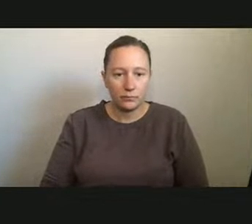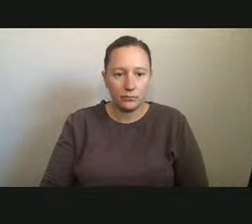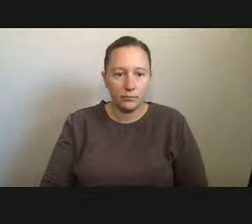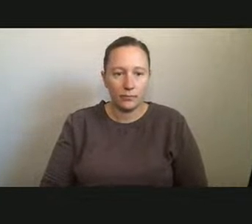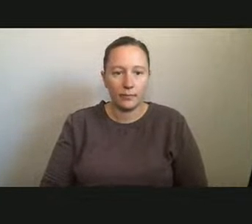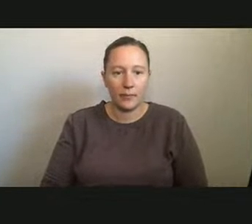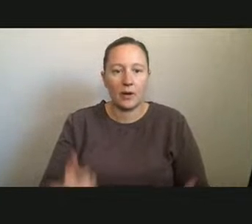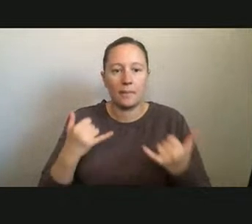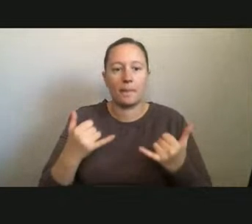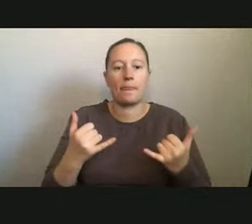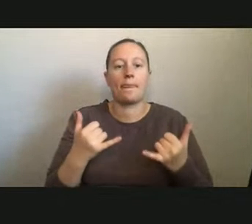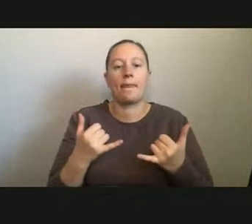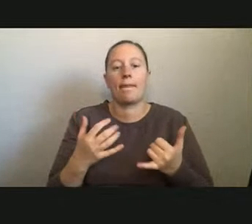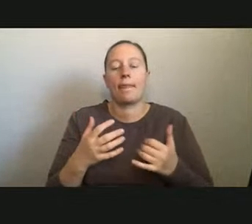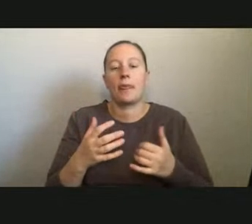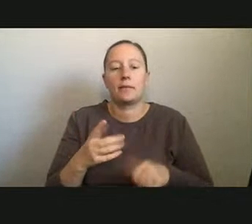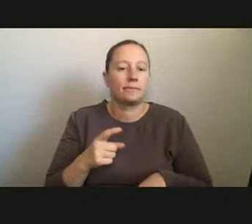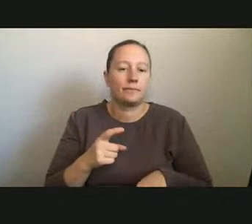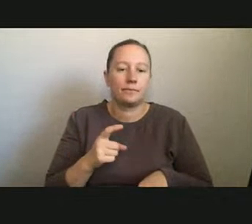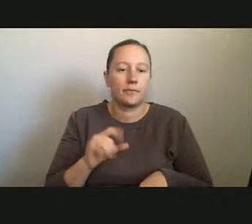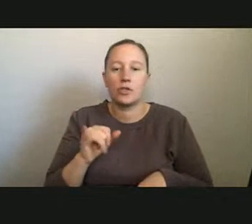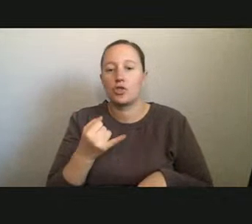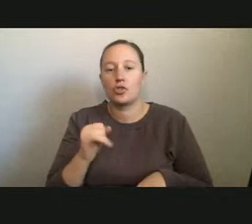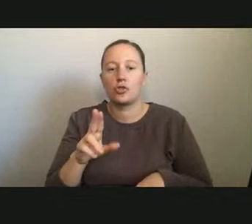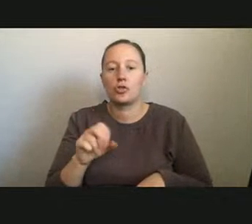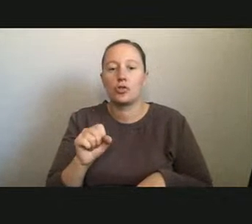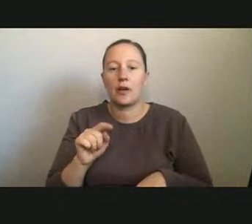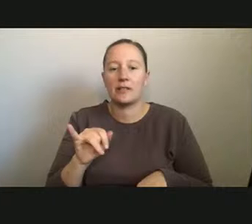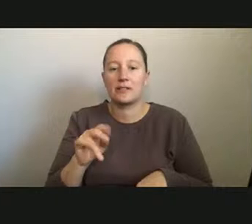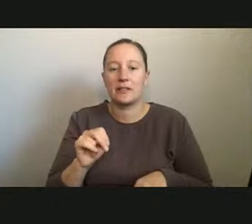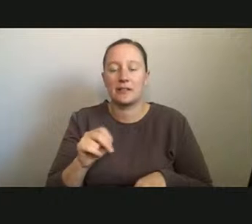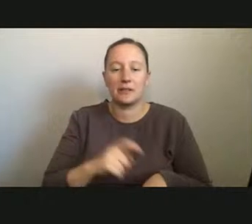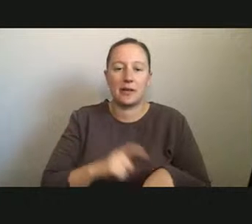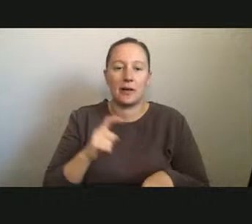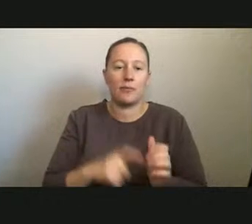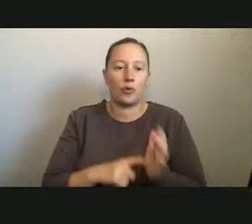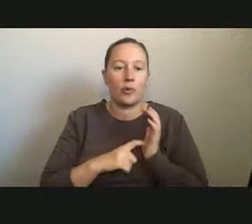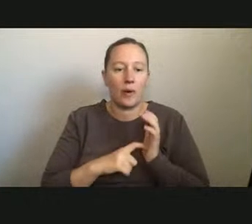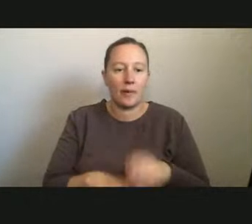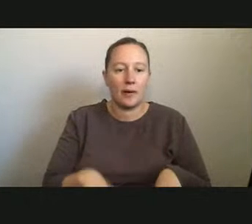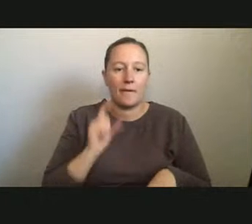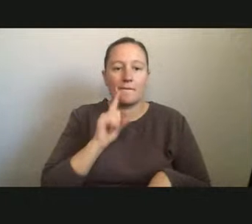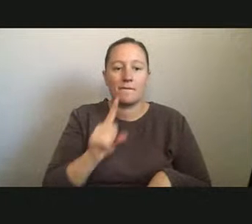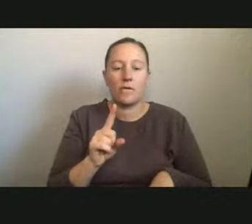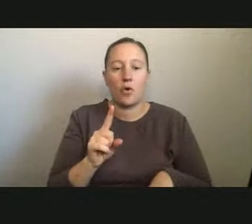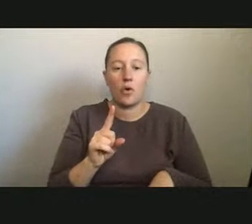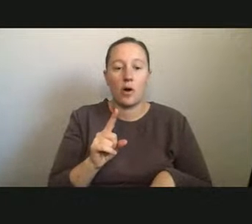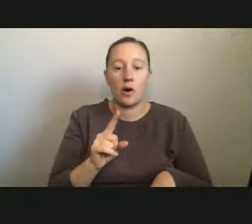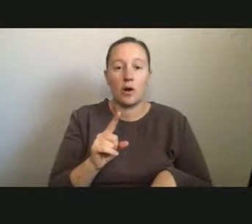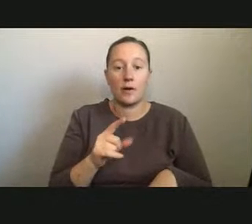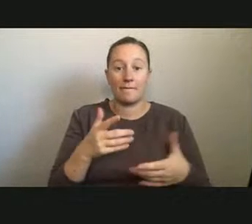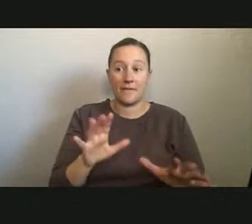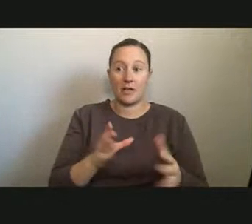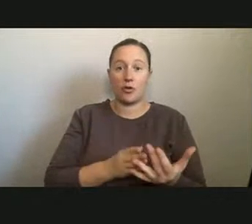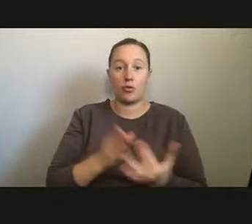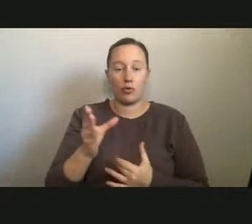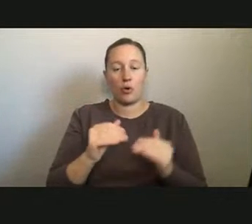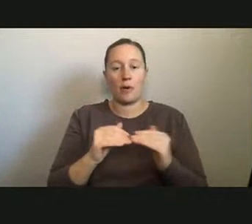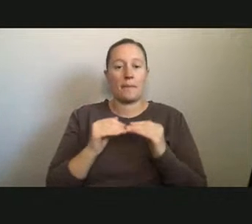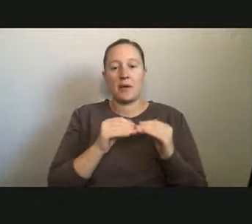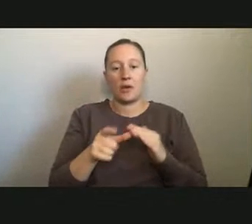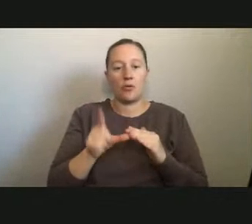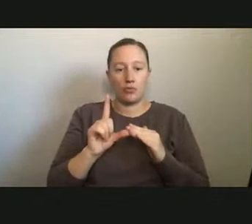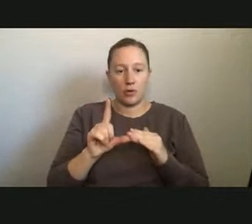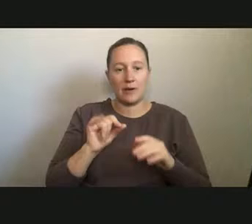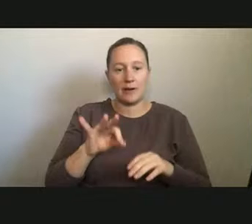Let's move on to just-in-time requirements. So if your study goes through peer review, if you meet